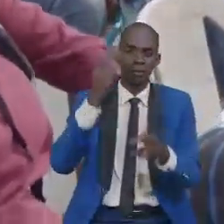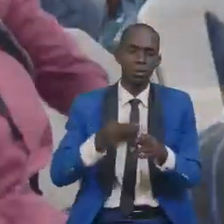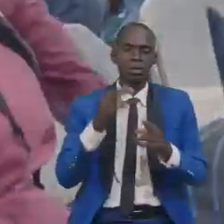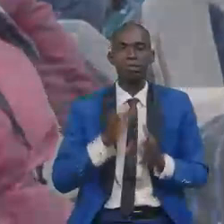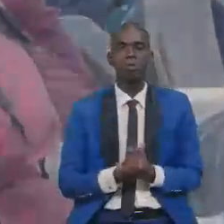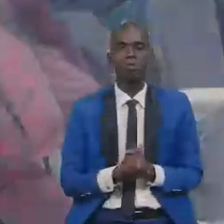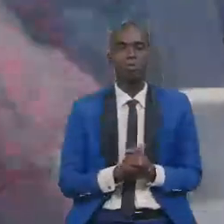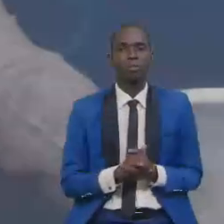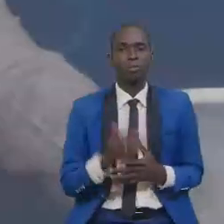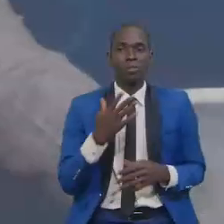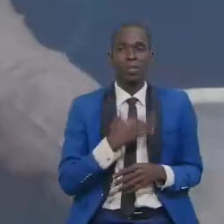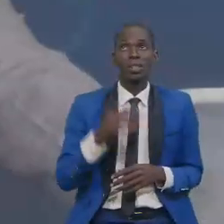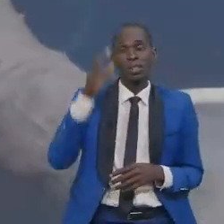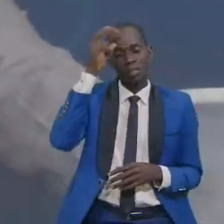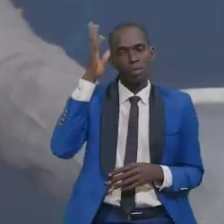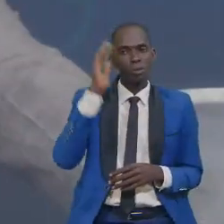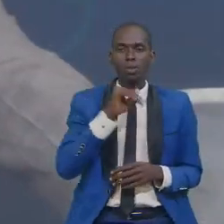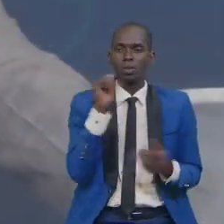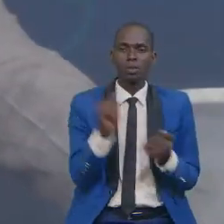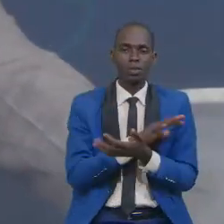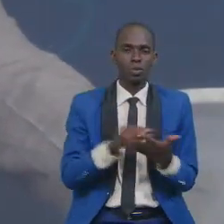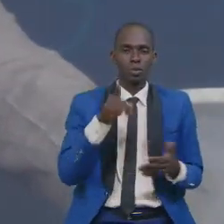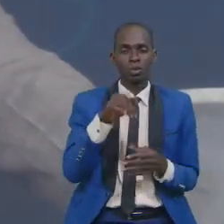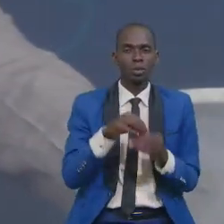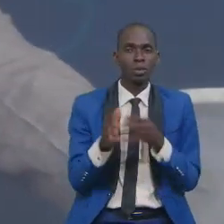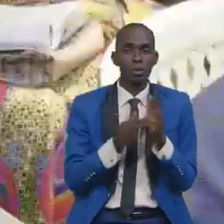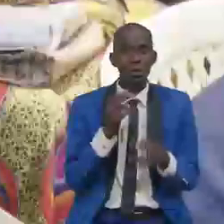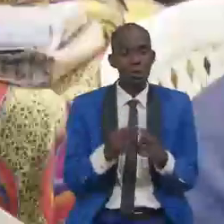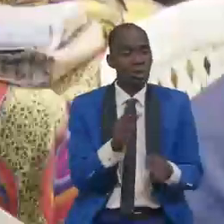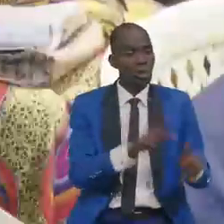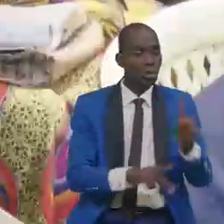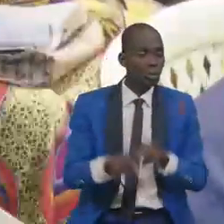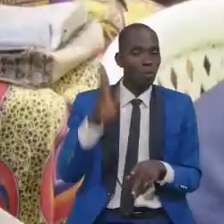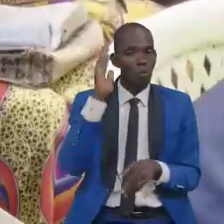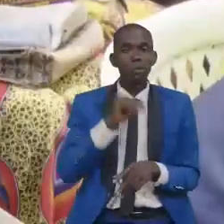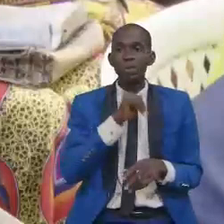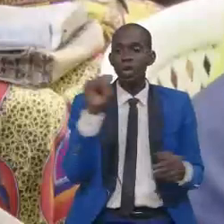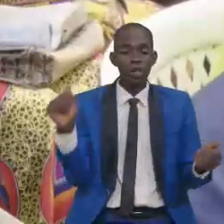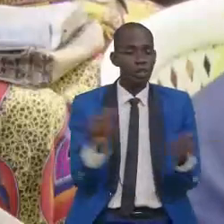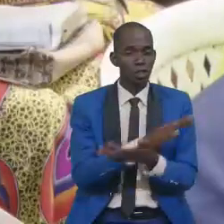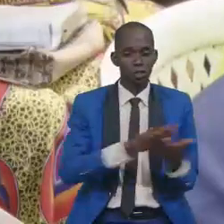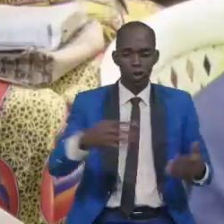and it will not destroy me he will not destroy me